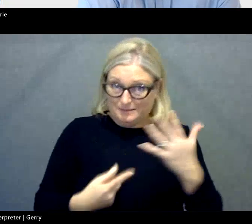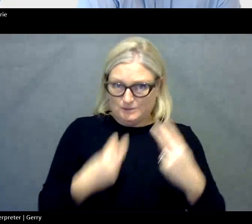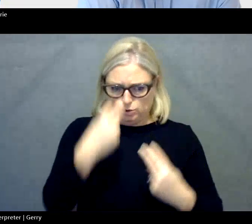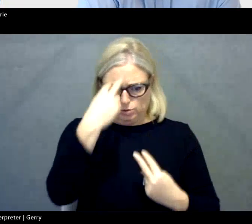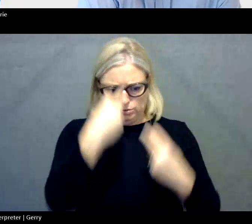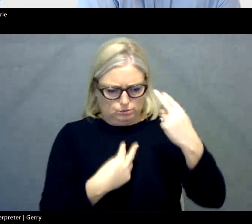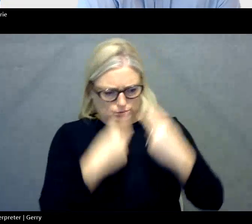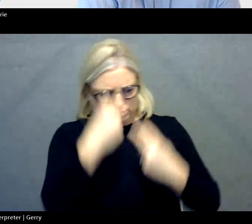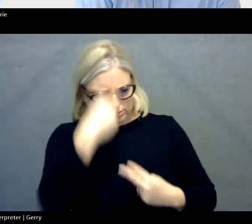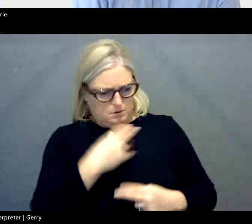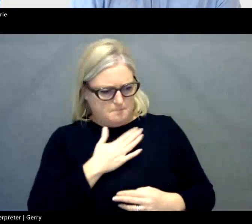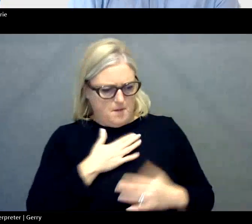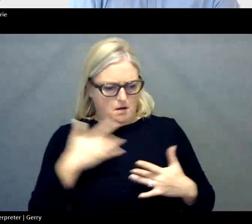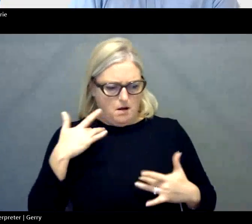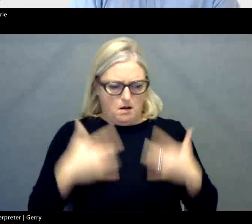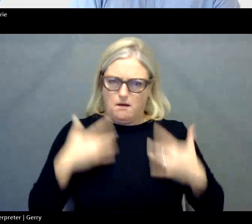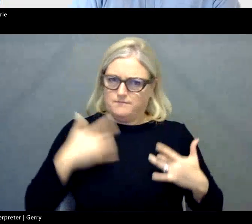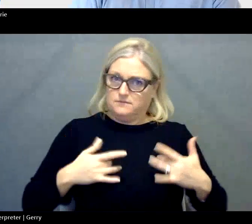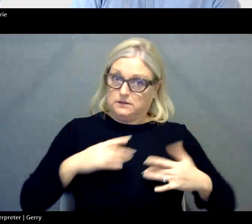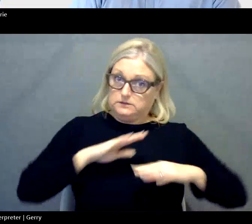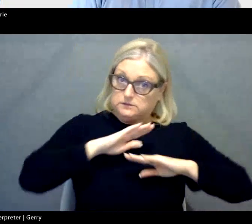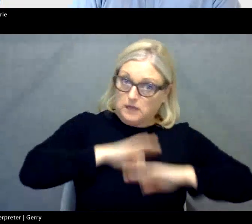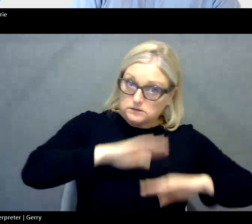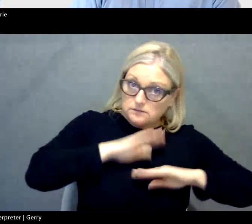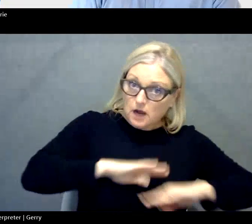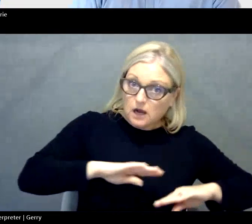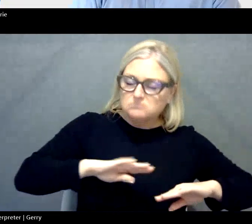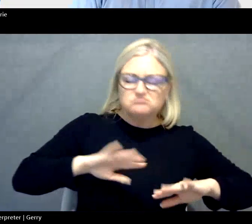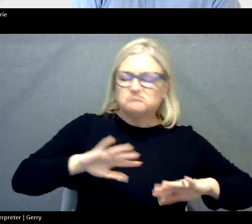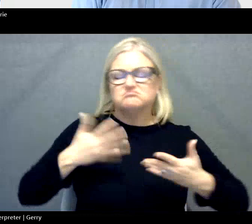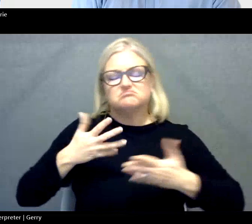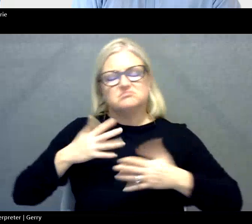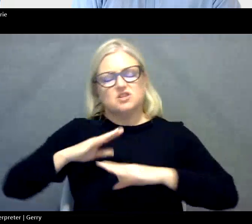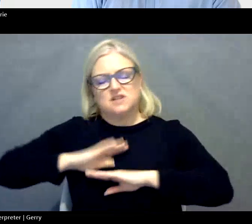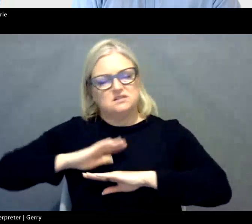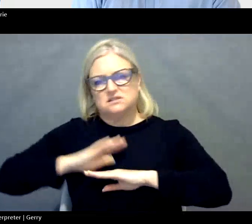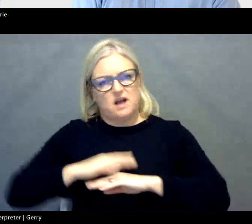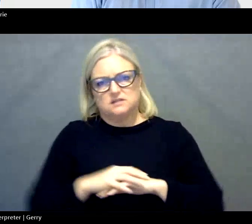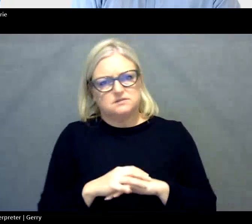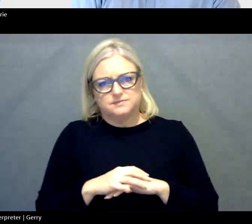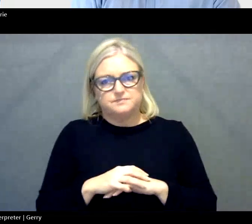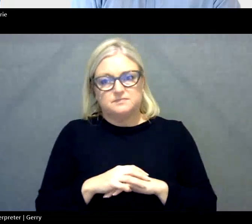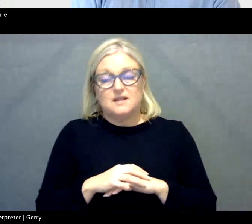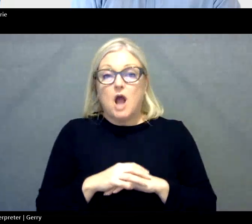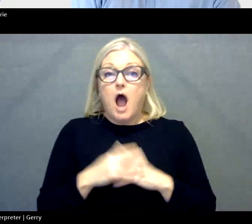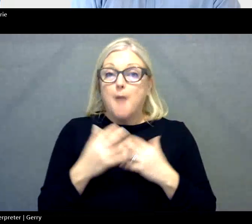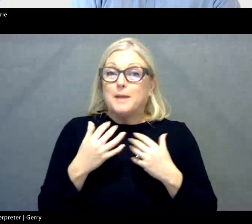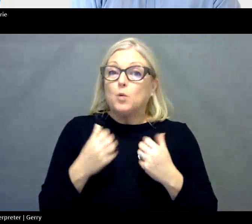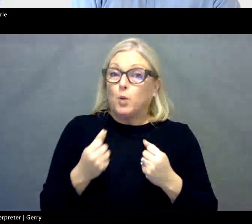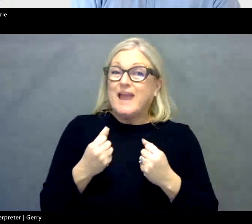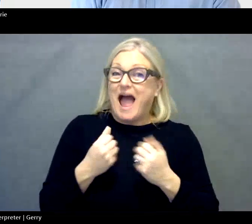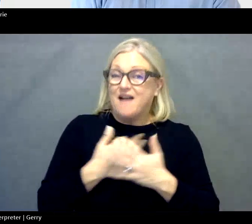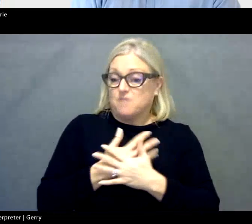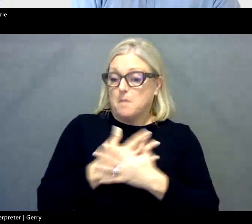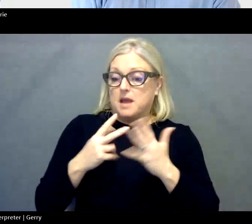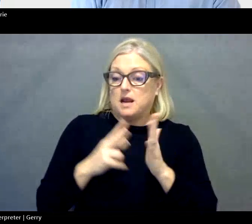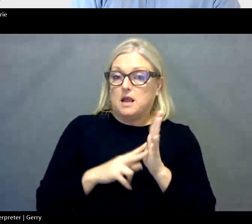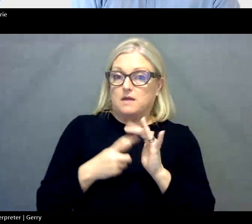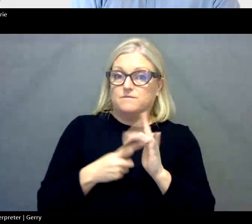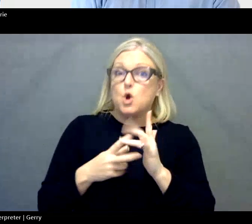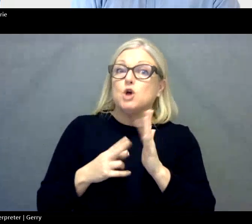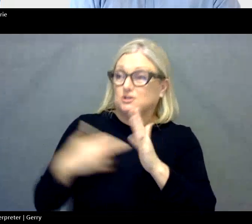phase, King, I think, briefly mentioned on this, we have considered several versions, such as past 4 weeks, past